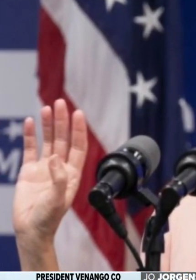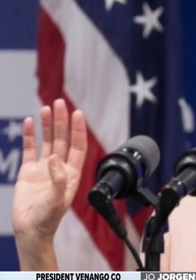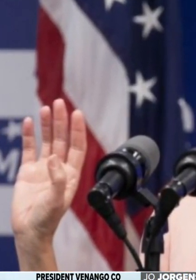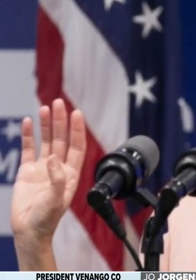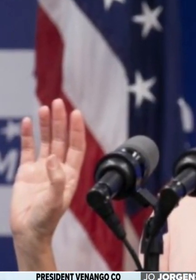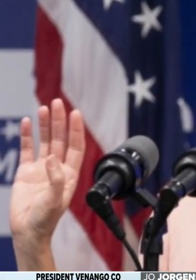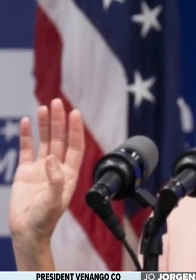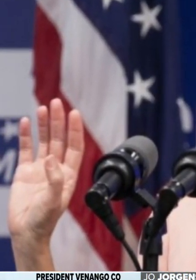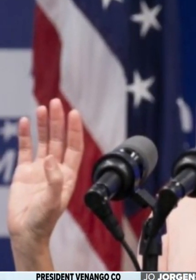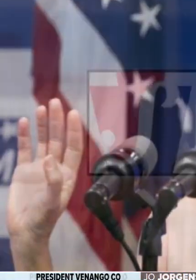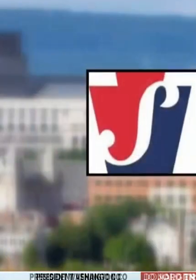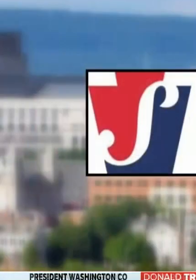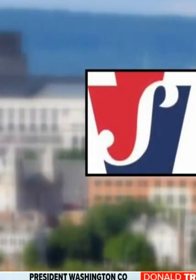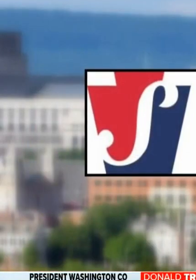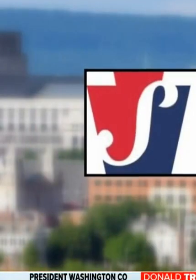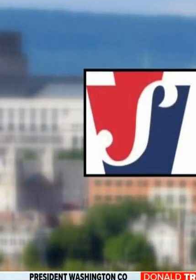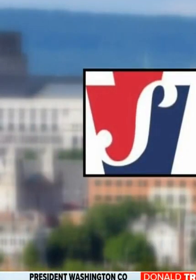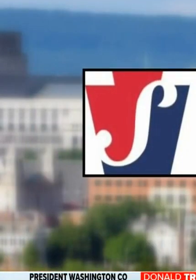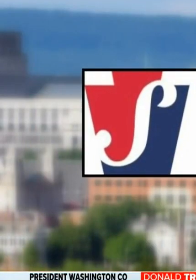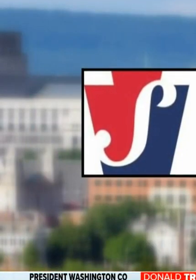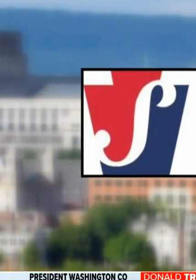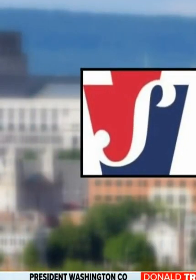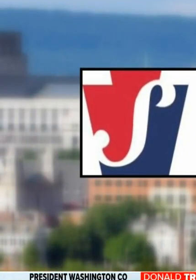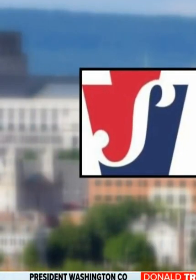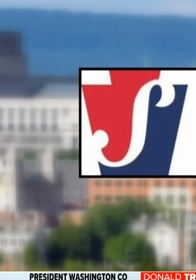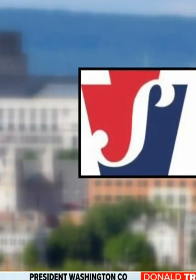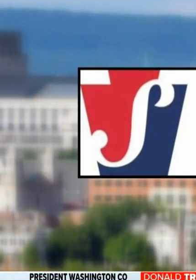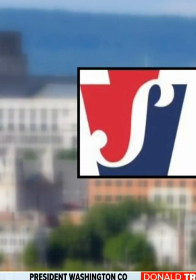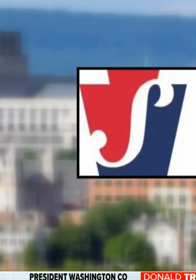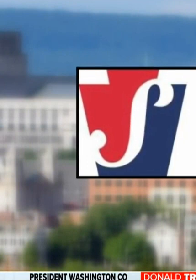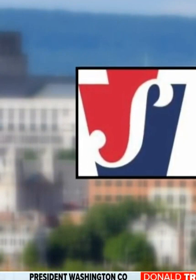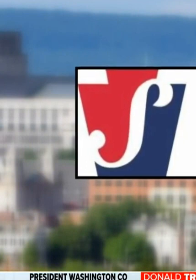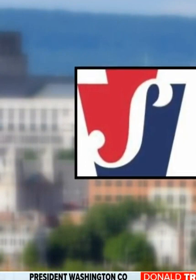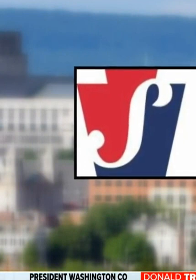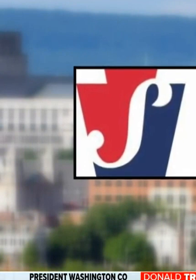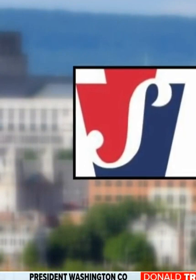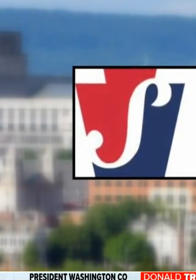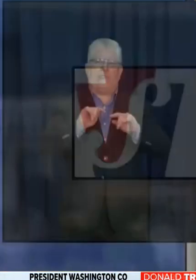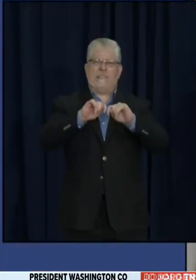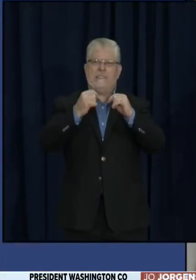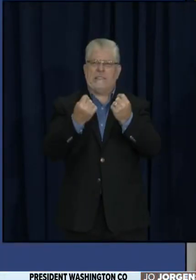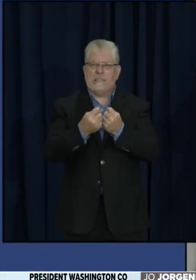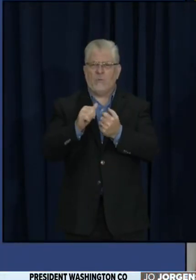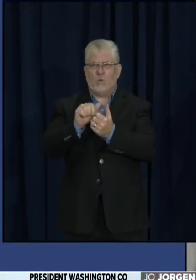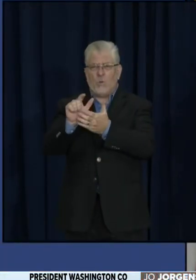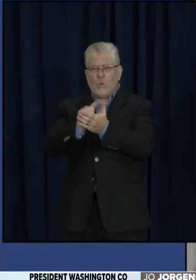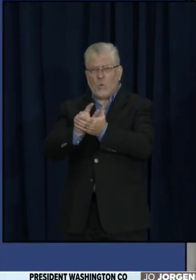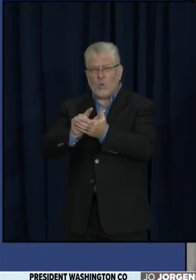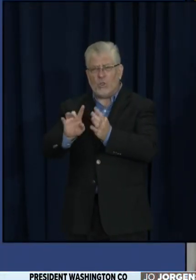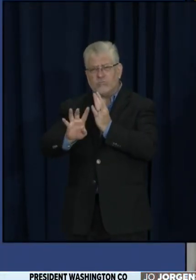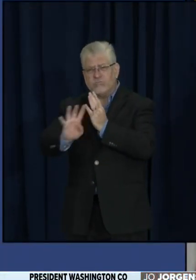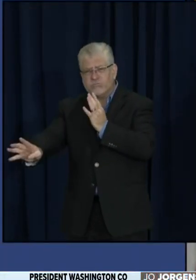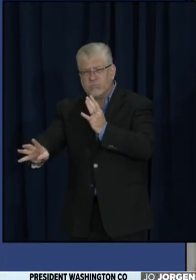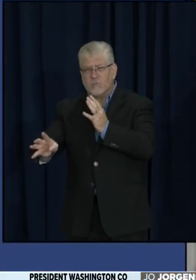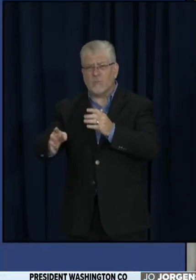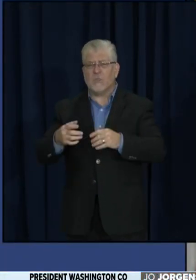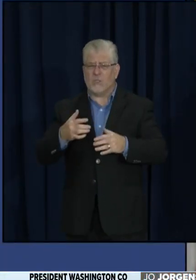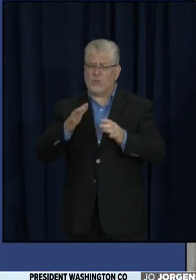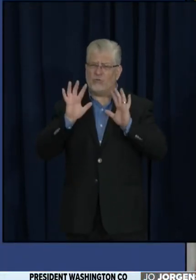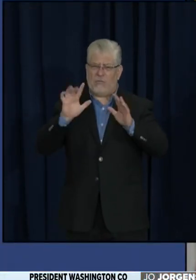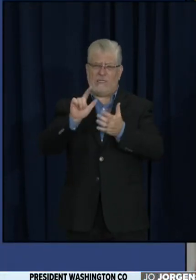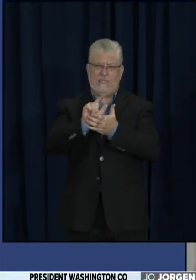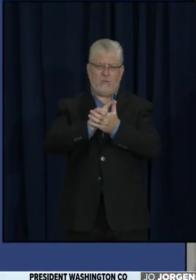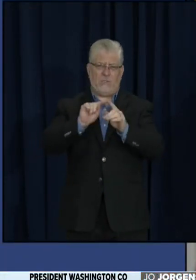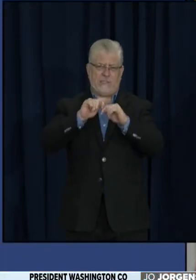She says she's not doing that, even praising her very busy legal team. I'm just going to give a shout out to the legal team in the Department of